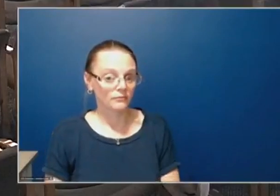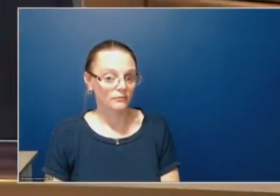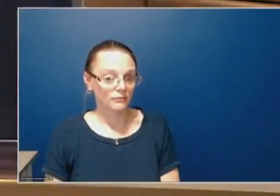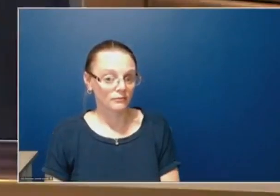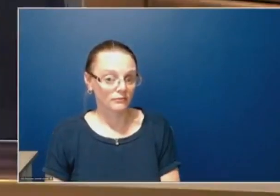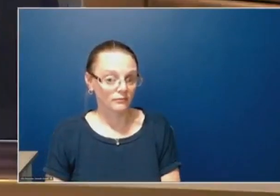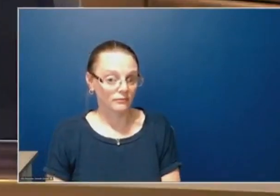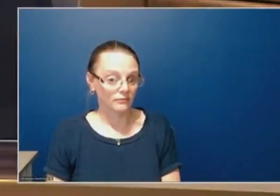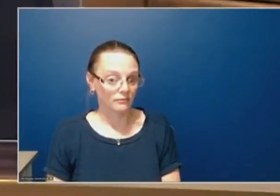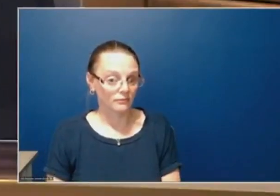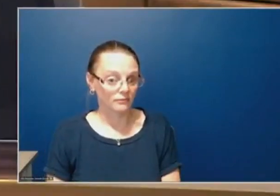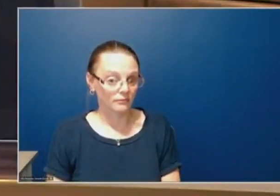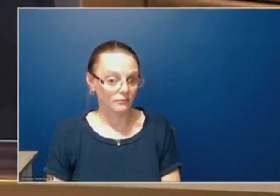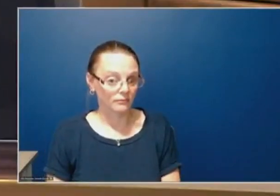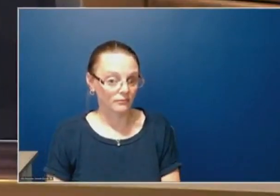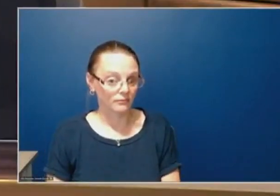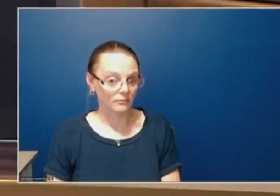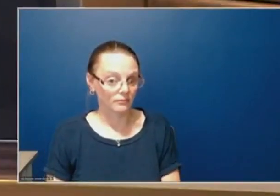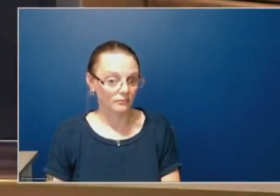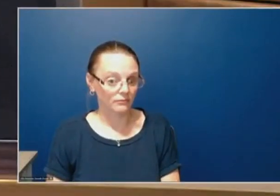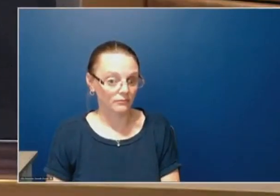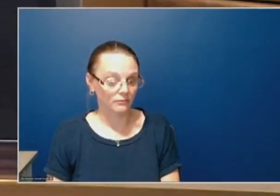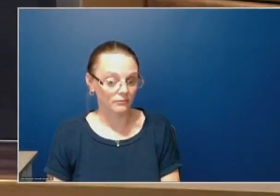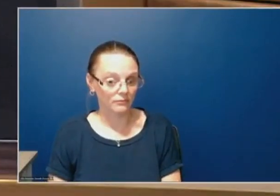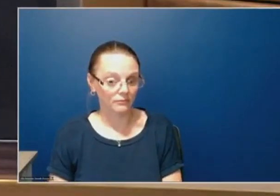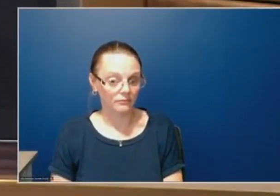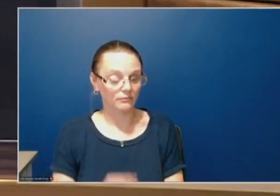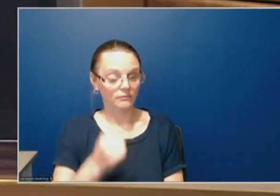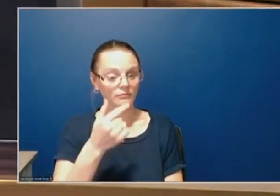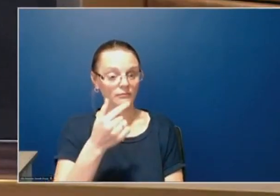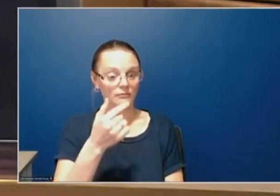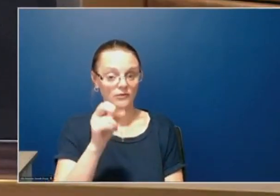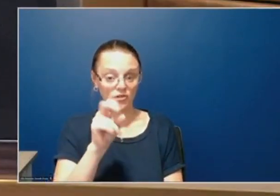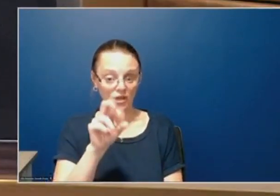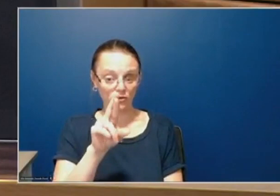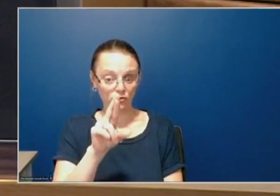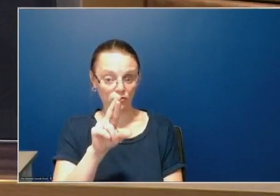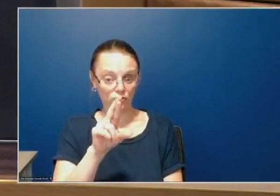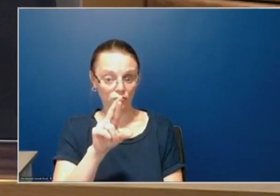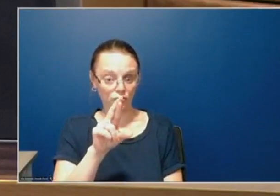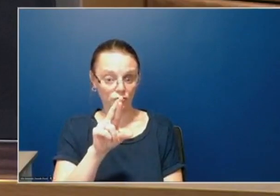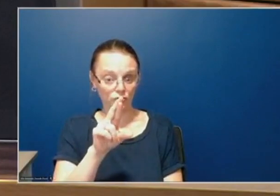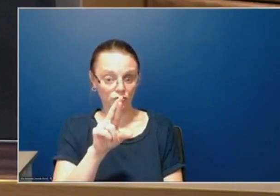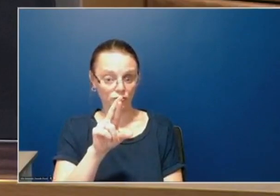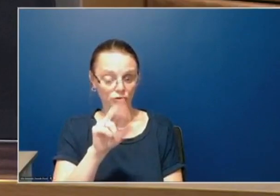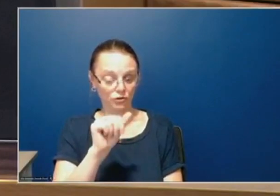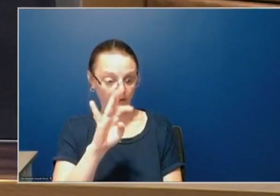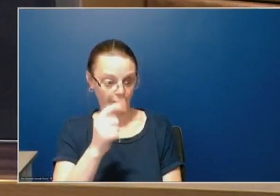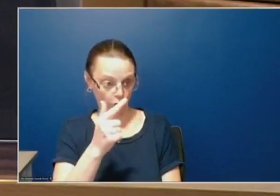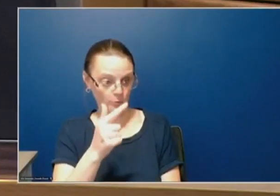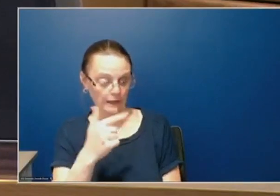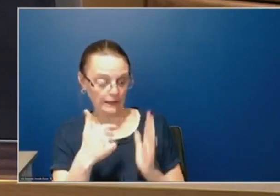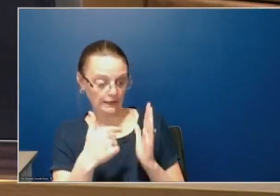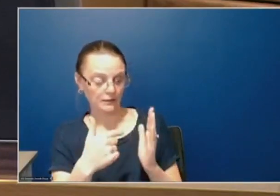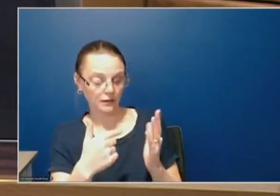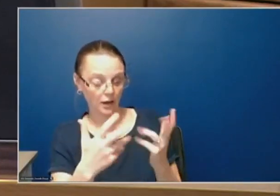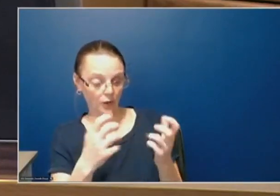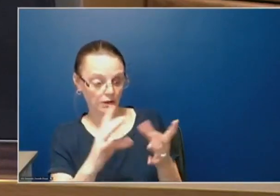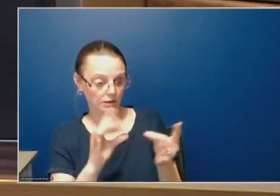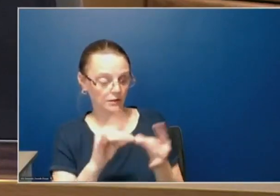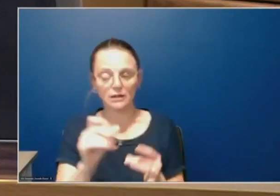I want to talk about the gender affirming treatment piece. As long as you don't use that example again. I'm not going to use that example. I know